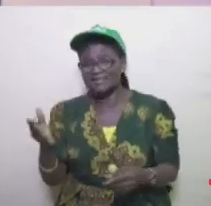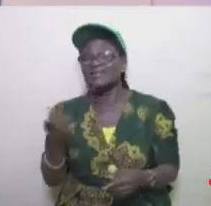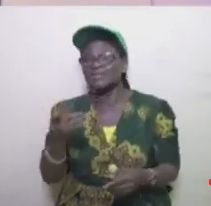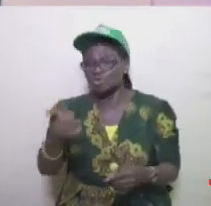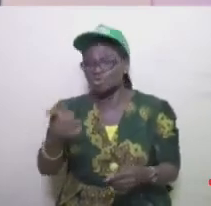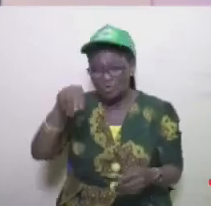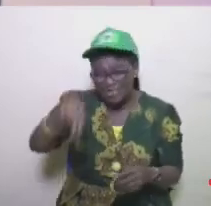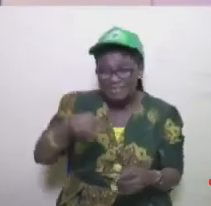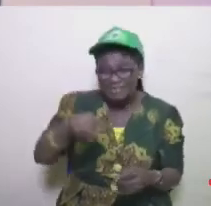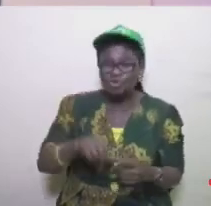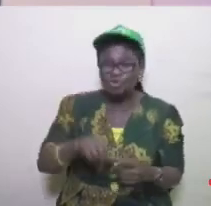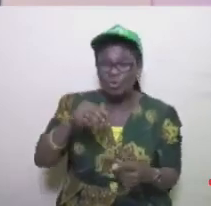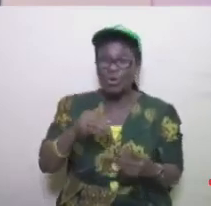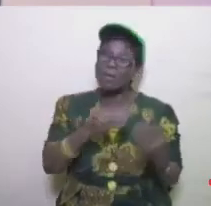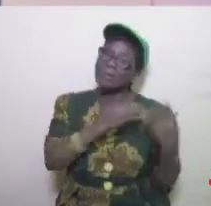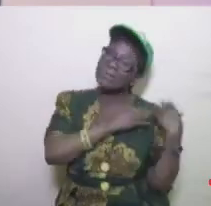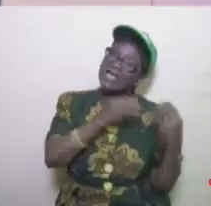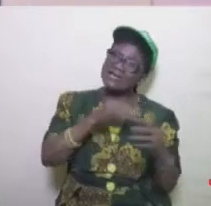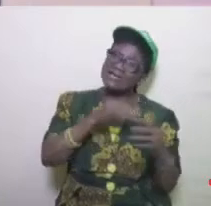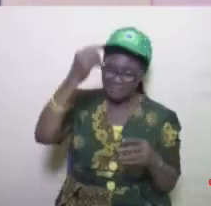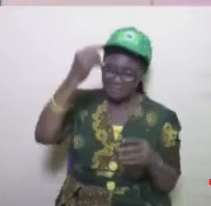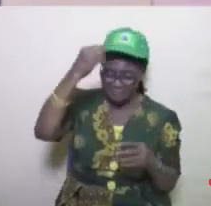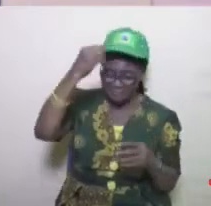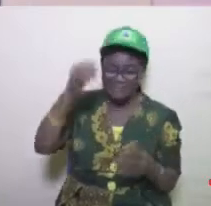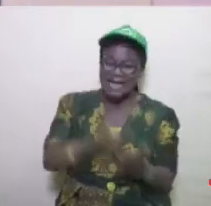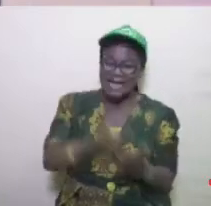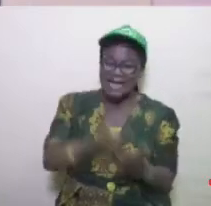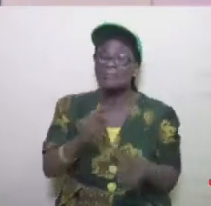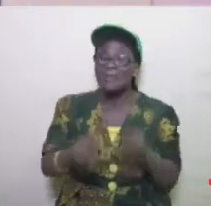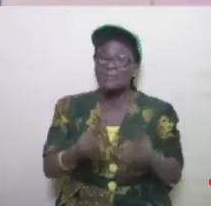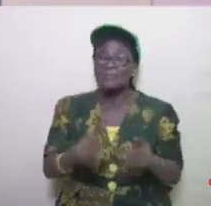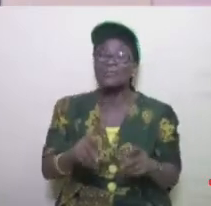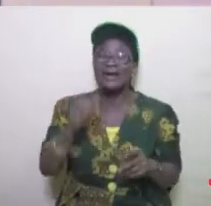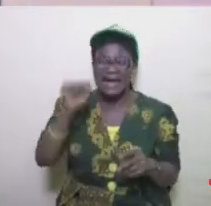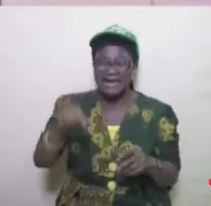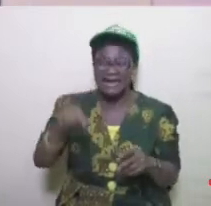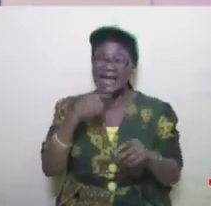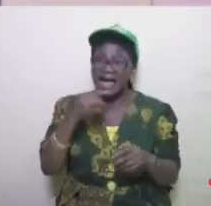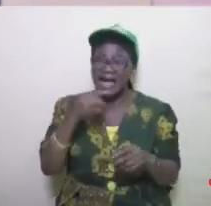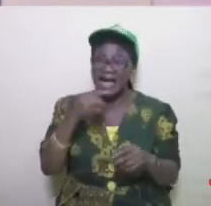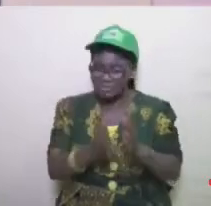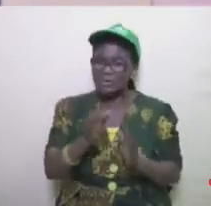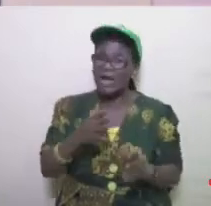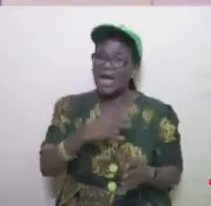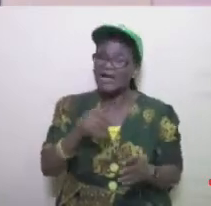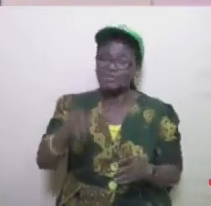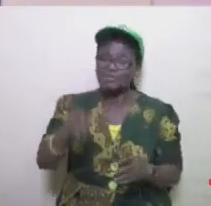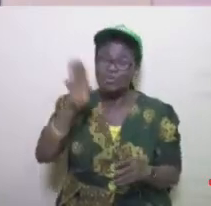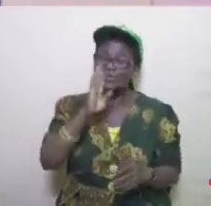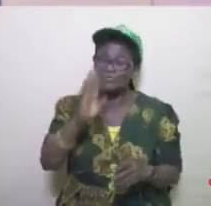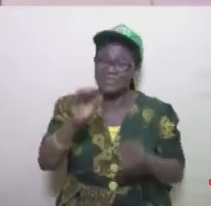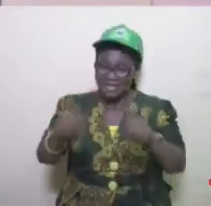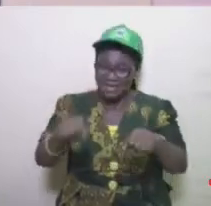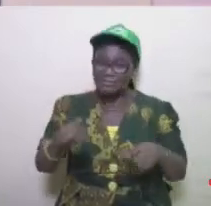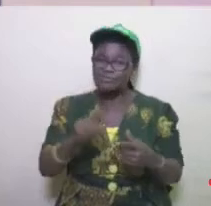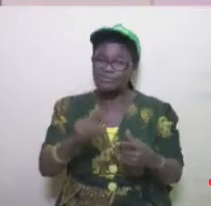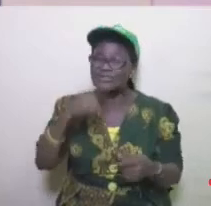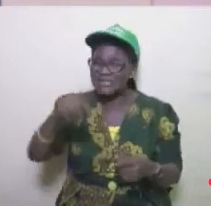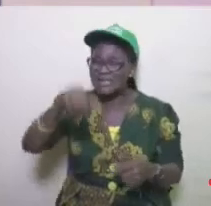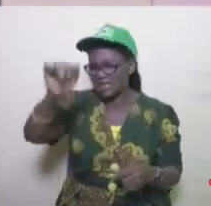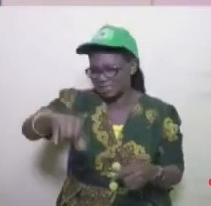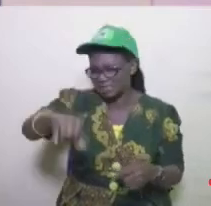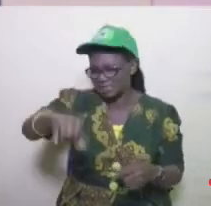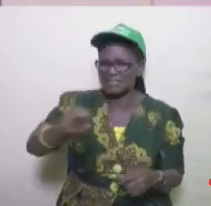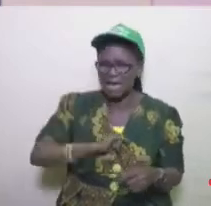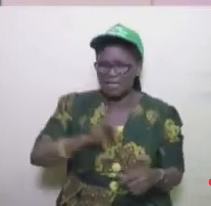hold you, and you are able to say, "Yes, I am able. I know about it." Something they want me to